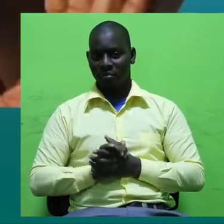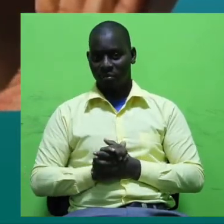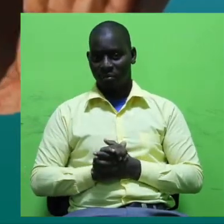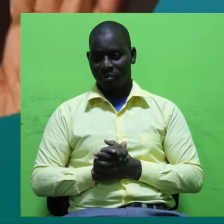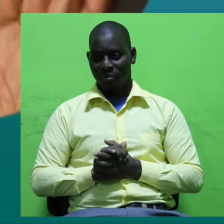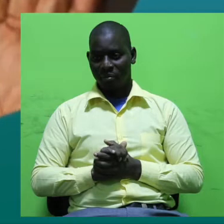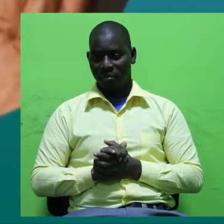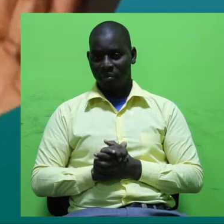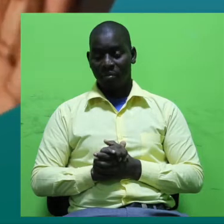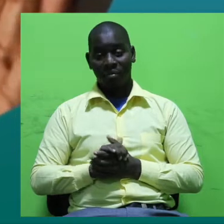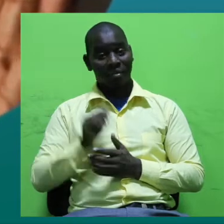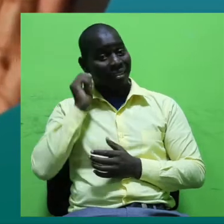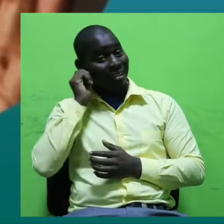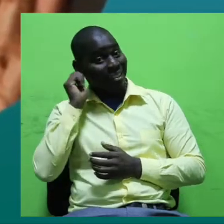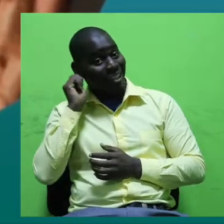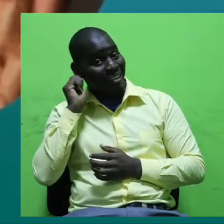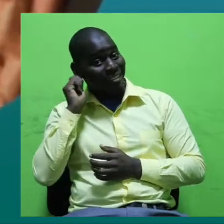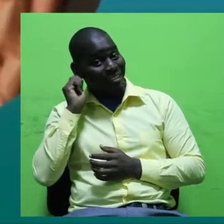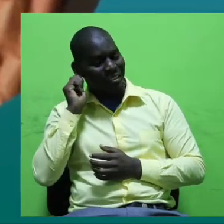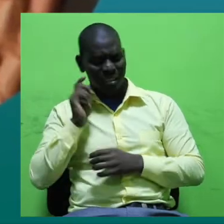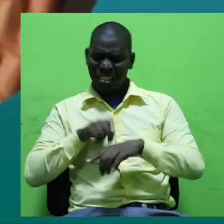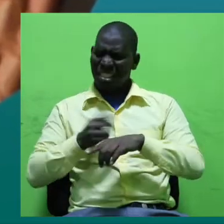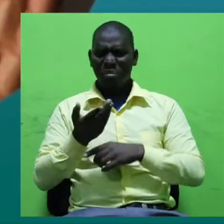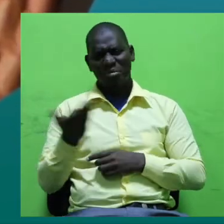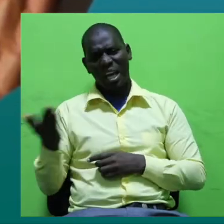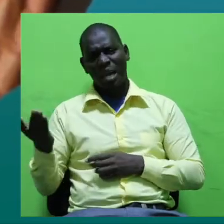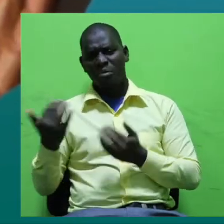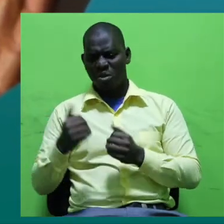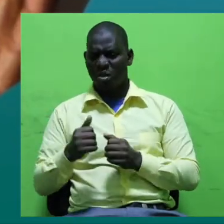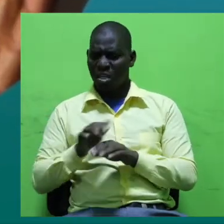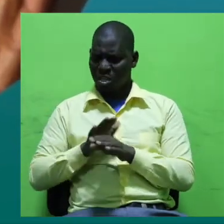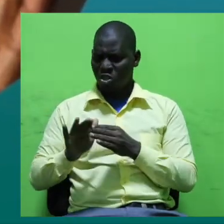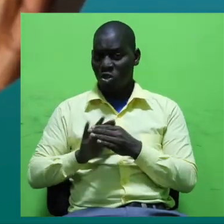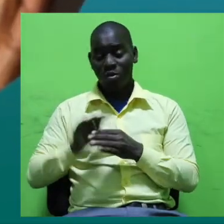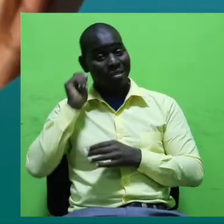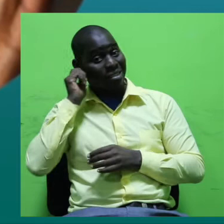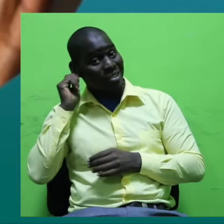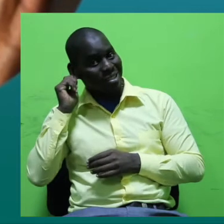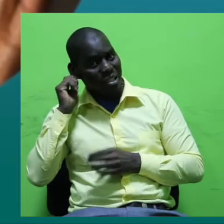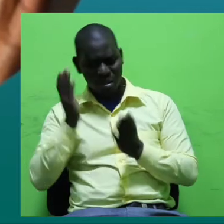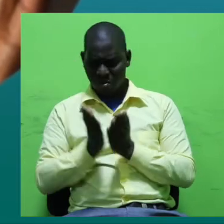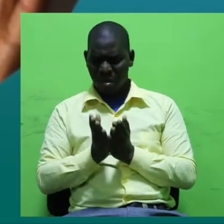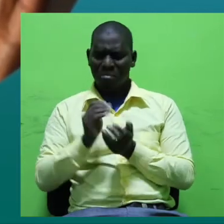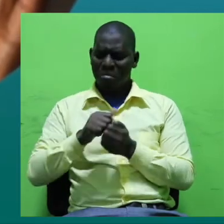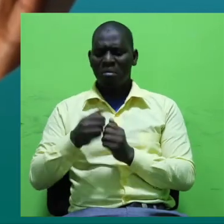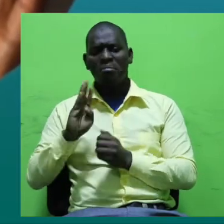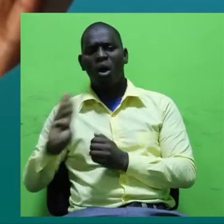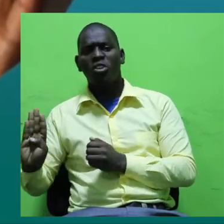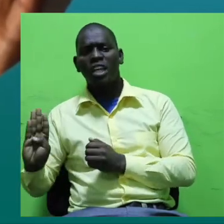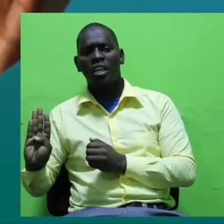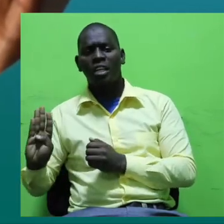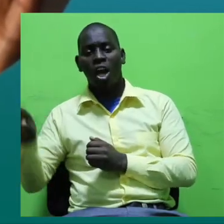Ears. Sometimes you can just use your ears to study various biological concepts. Ears are sense